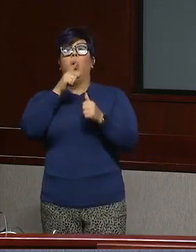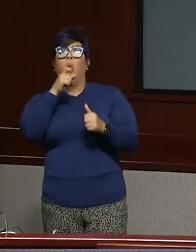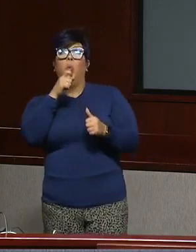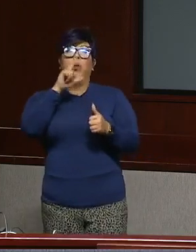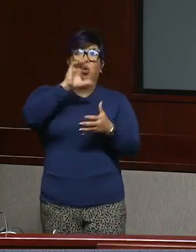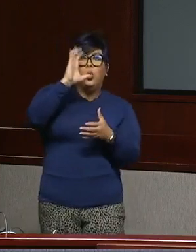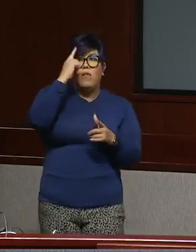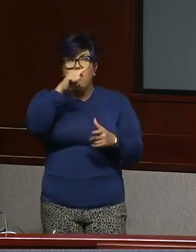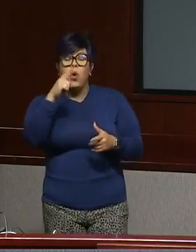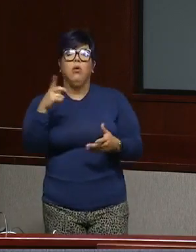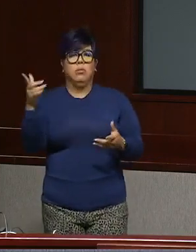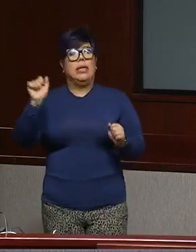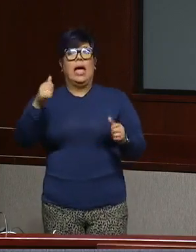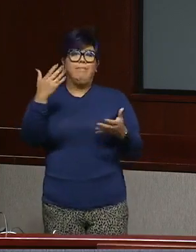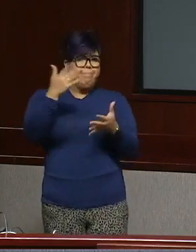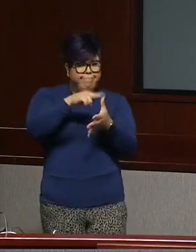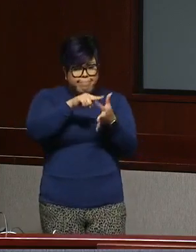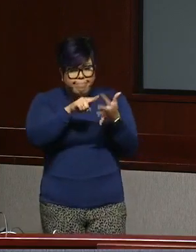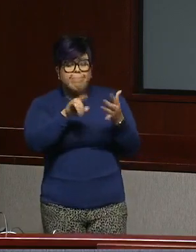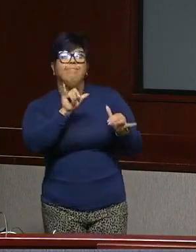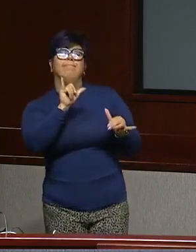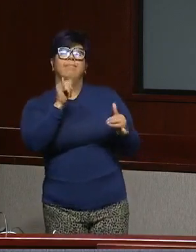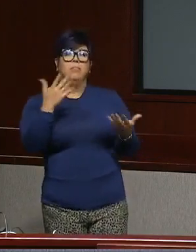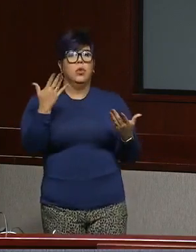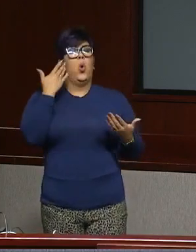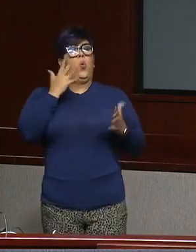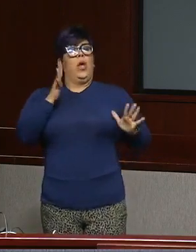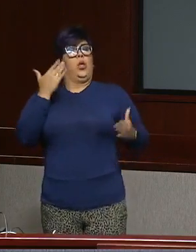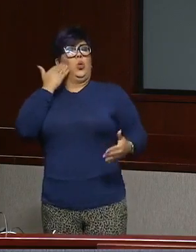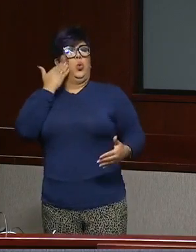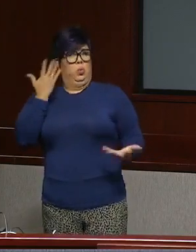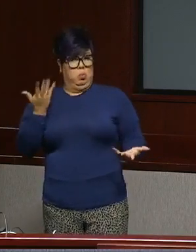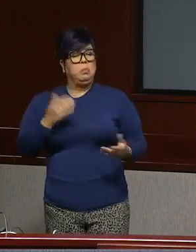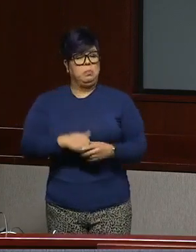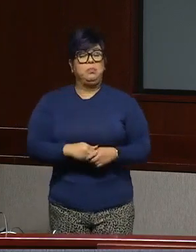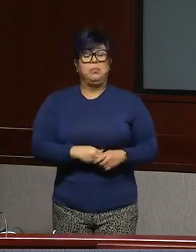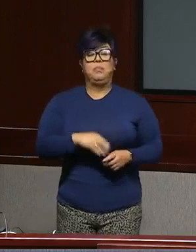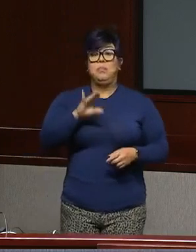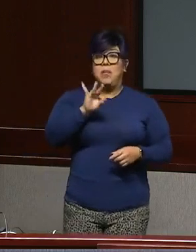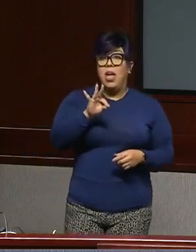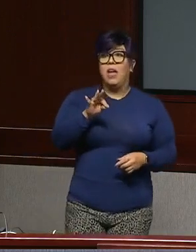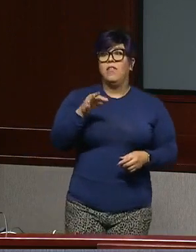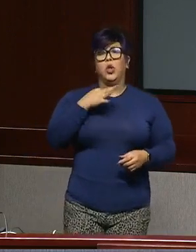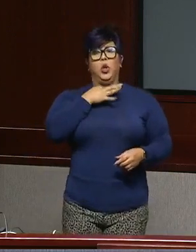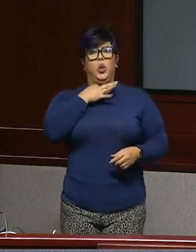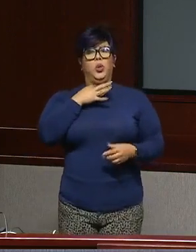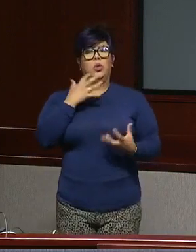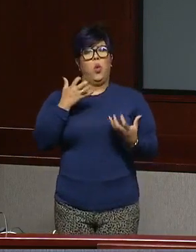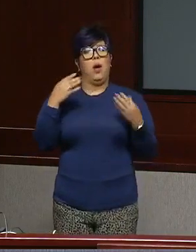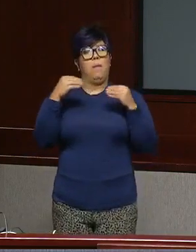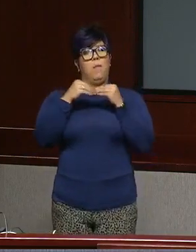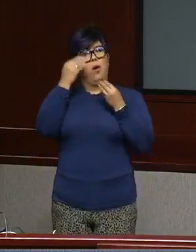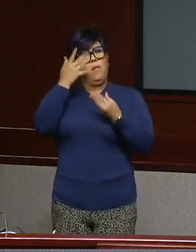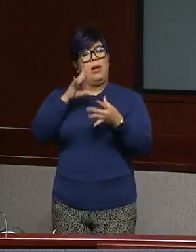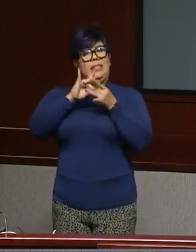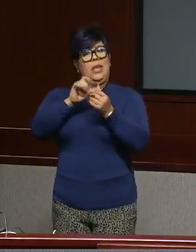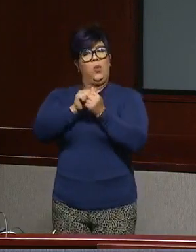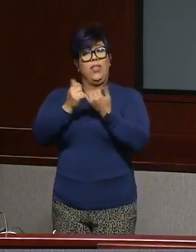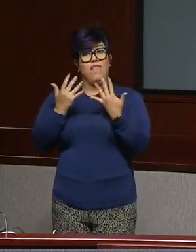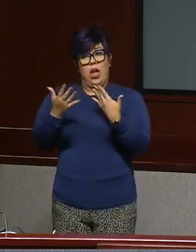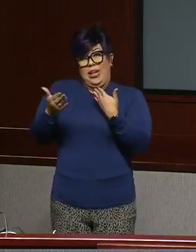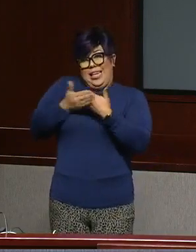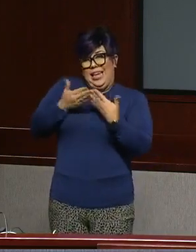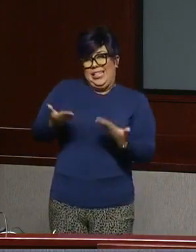trying to get people out and find out who's in their homes safely. If you're looking for information about the fires that are burning closest to Kern